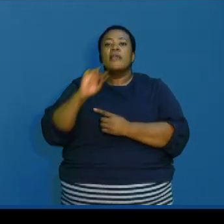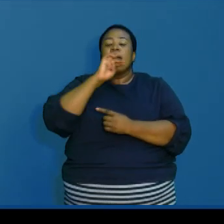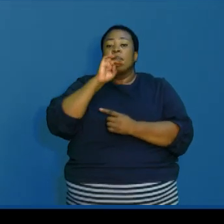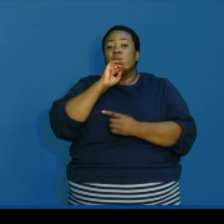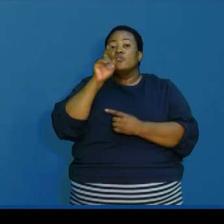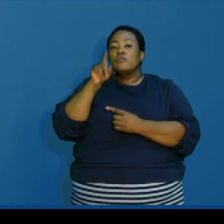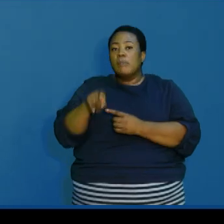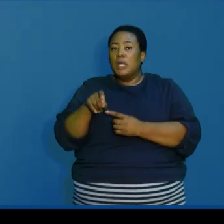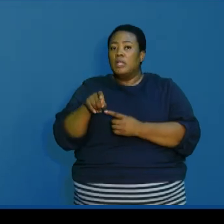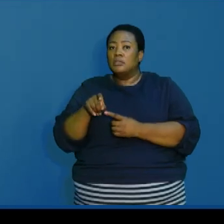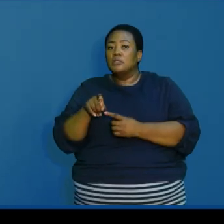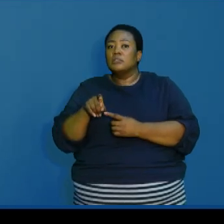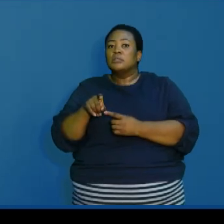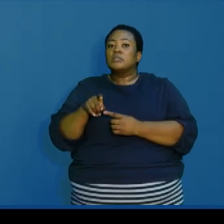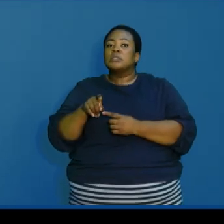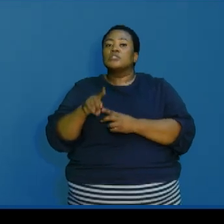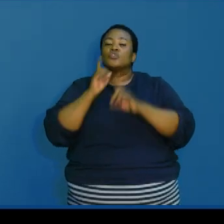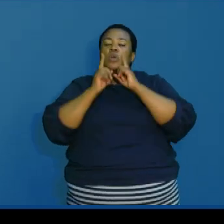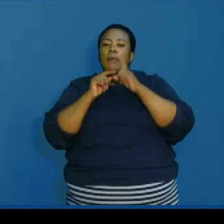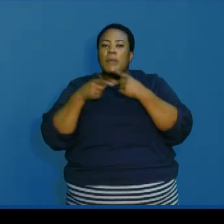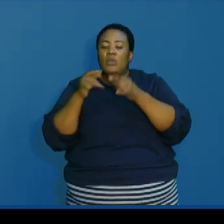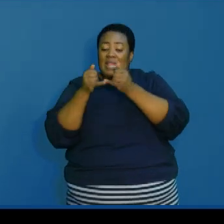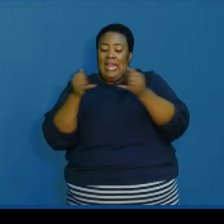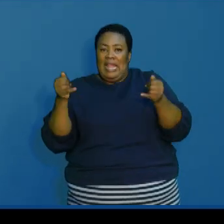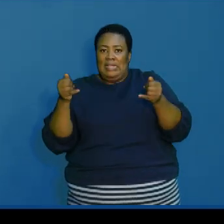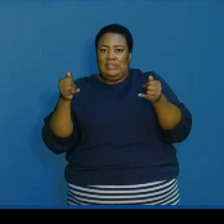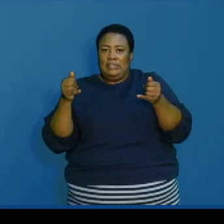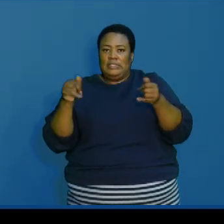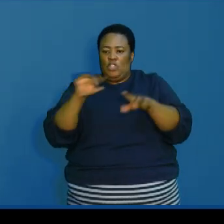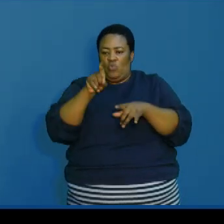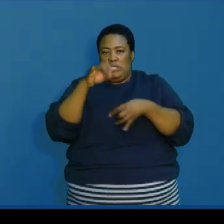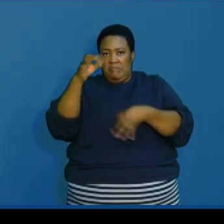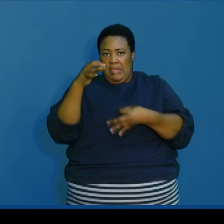line that the examiner will have directed you to.